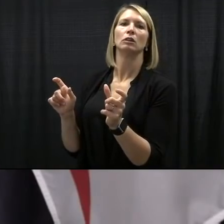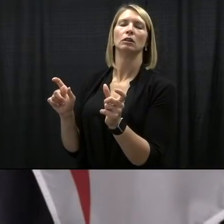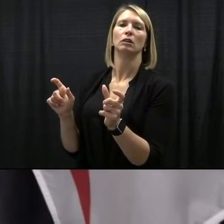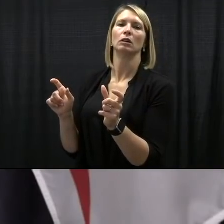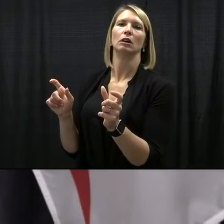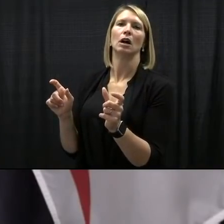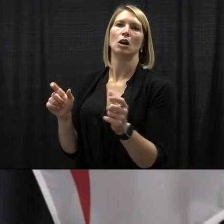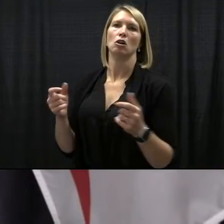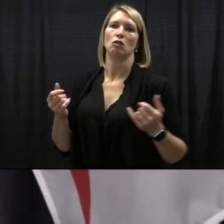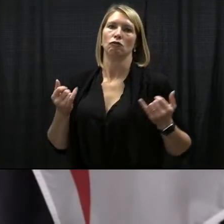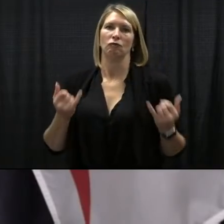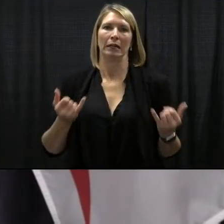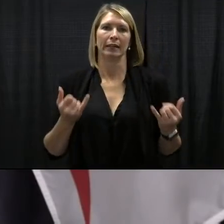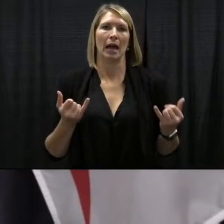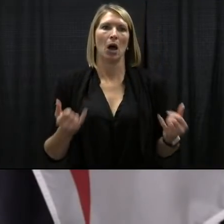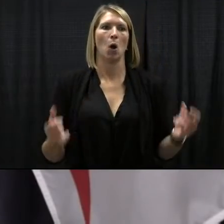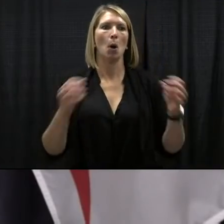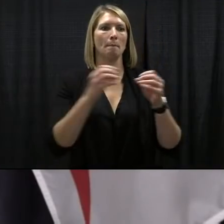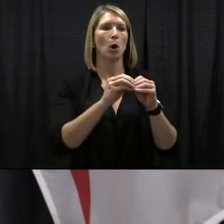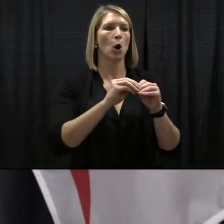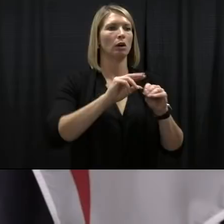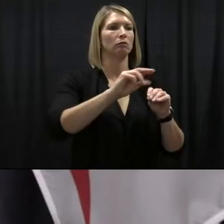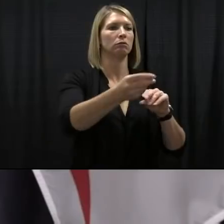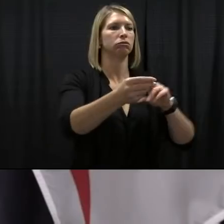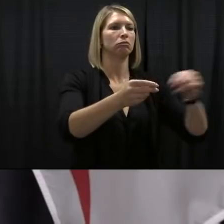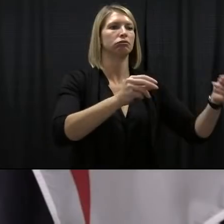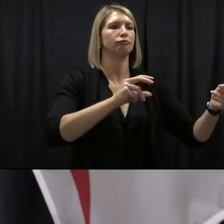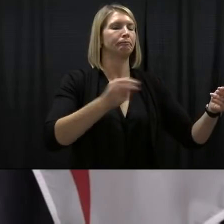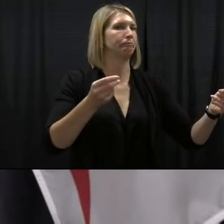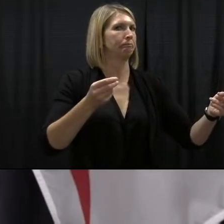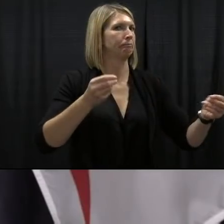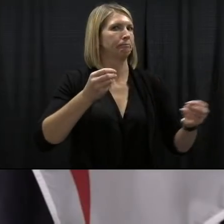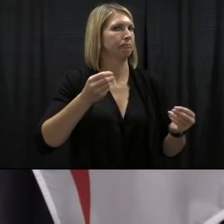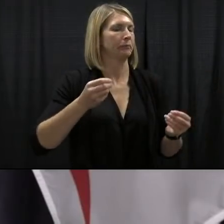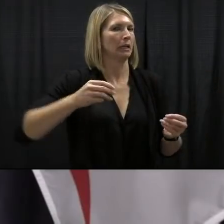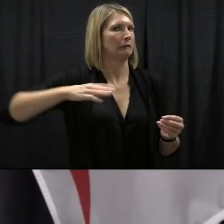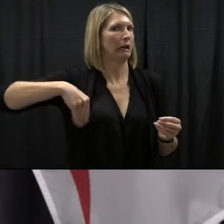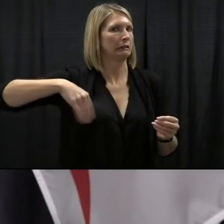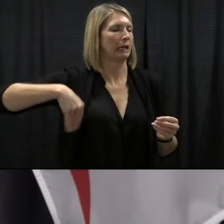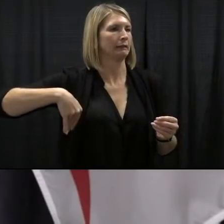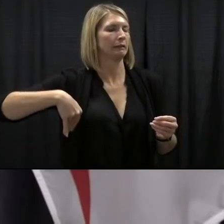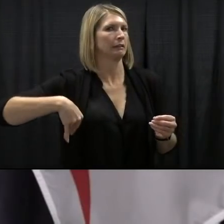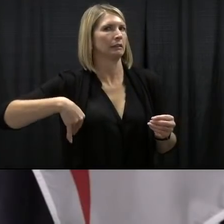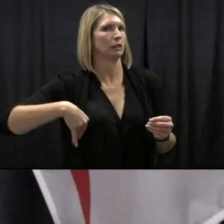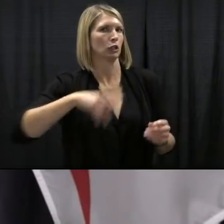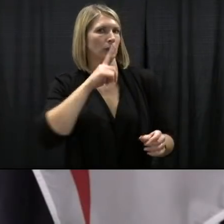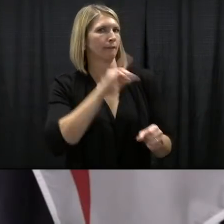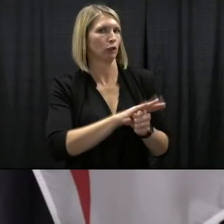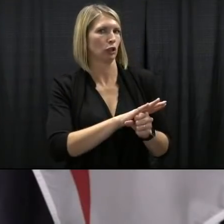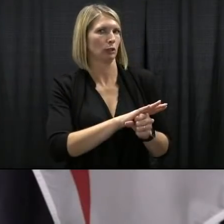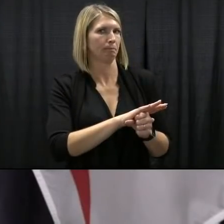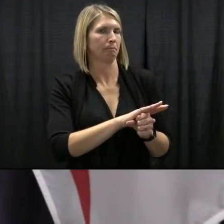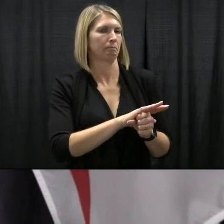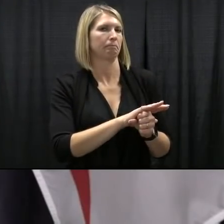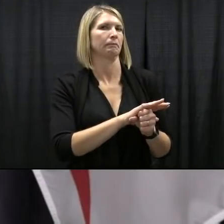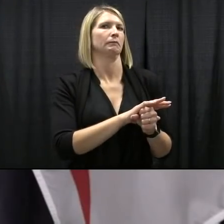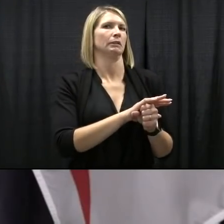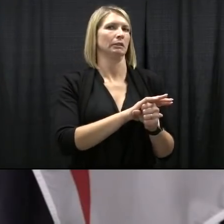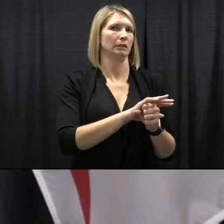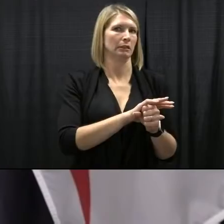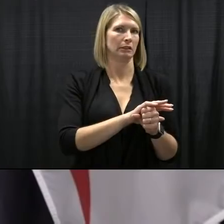I'm not aware of any further positives that have arisen since then, and this is similar to the evolution